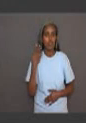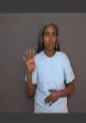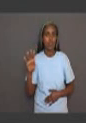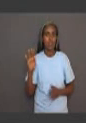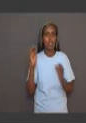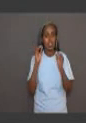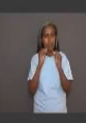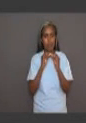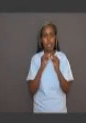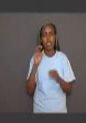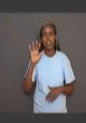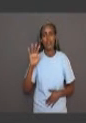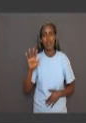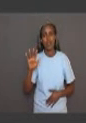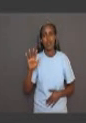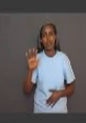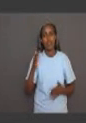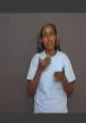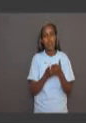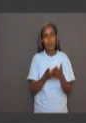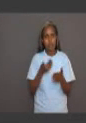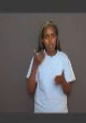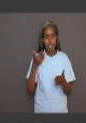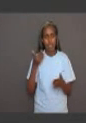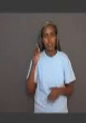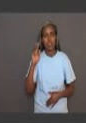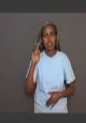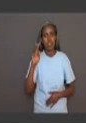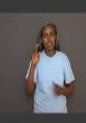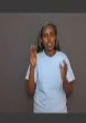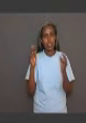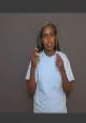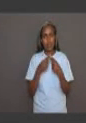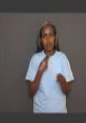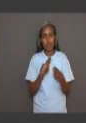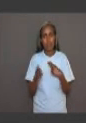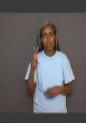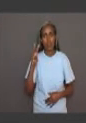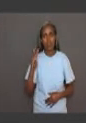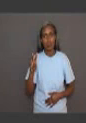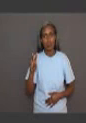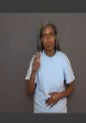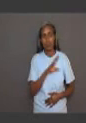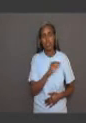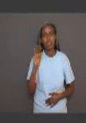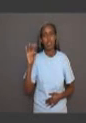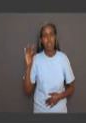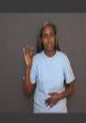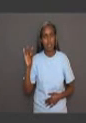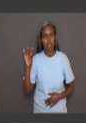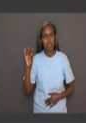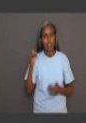14 plus 5 minus the product of 2 and